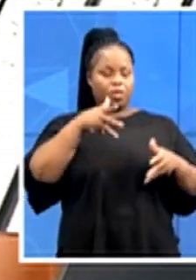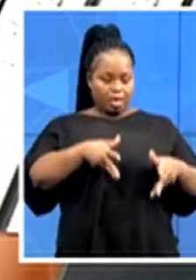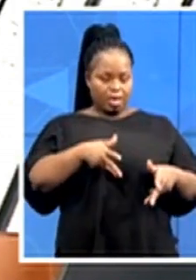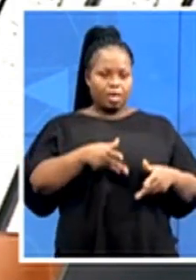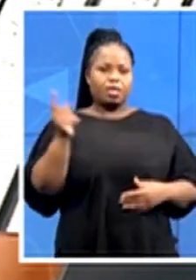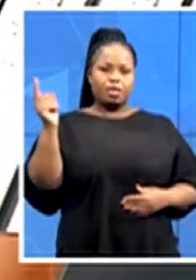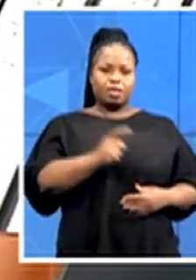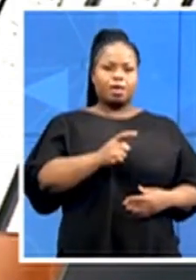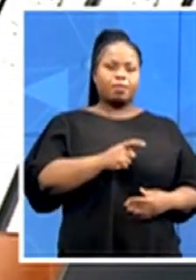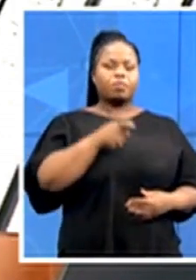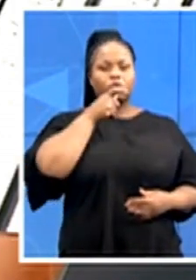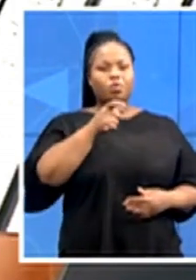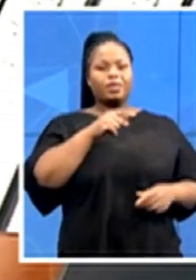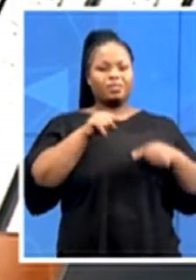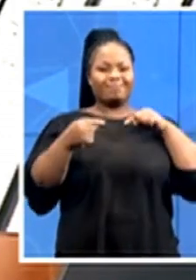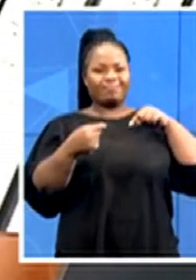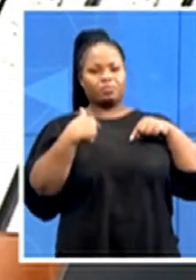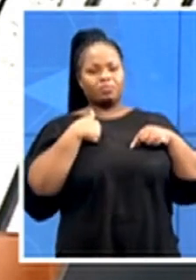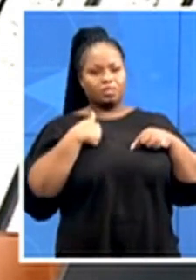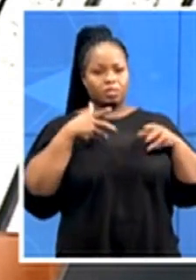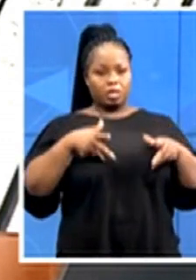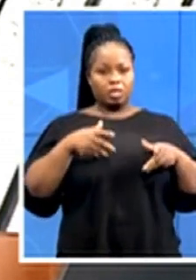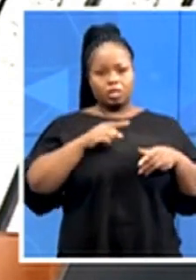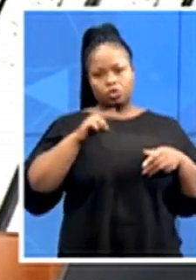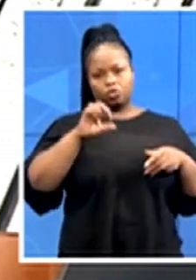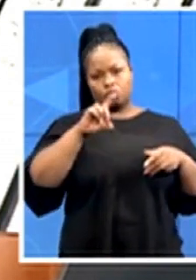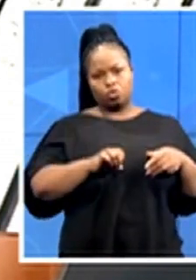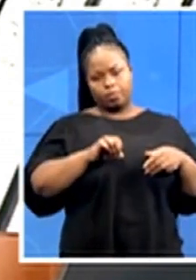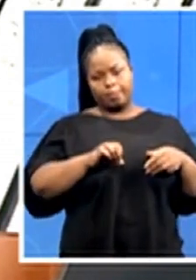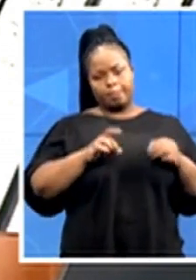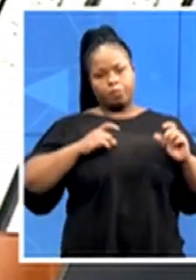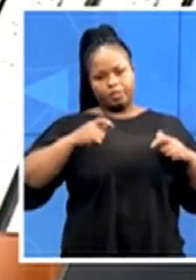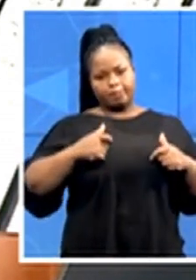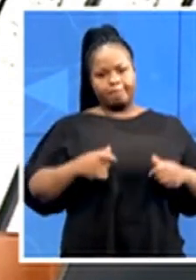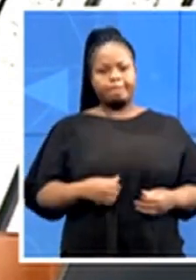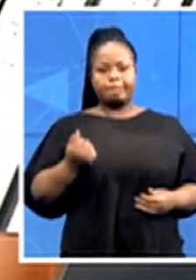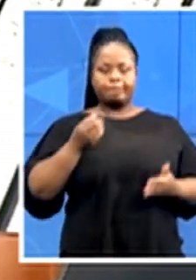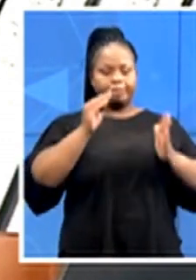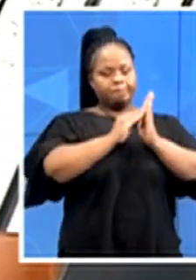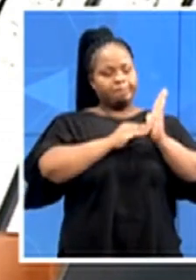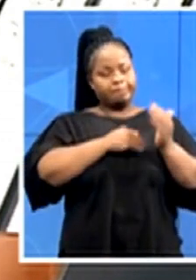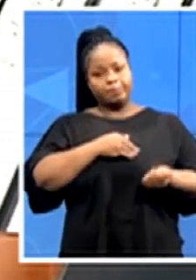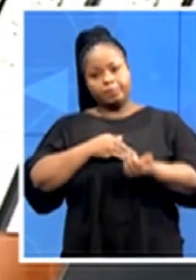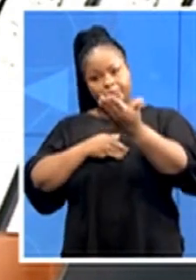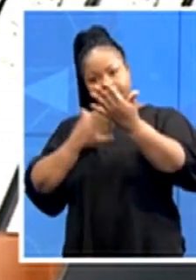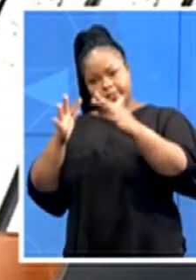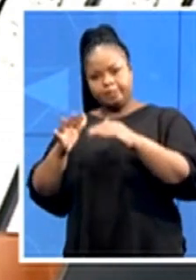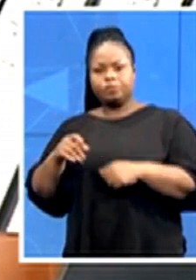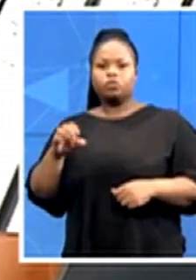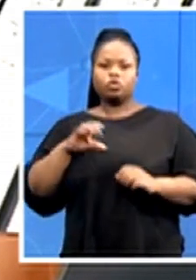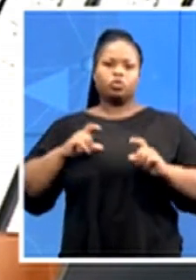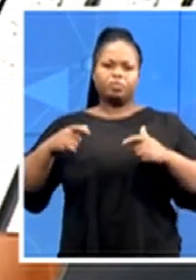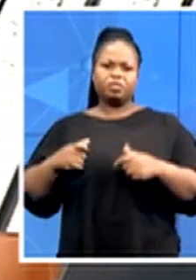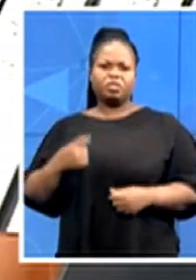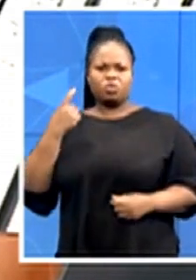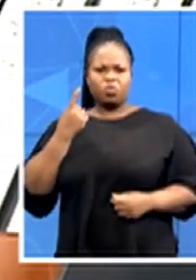addressed in detail in the statement that I have submitted to the Commission. There is one particular issue on which I wish